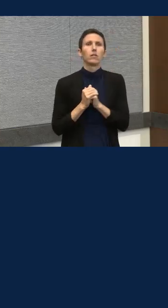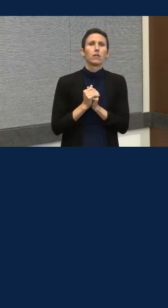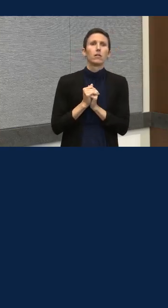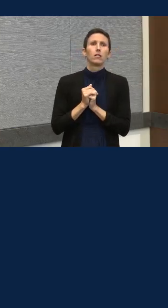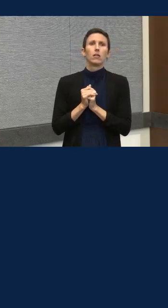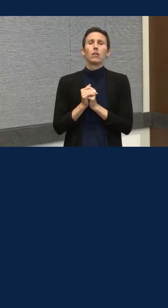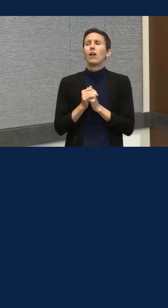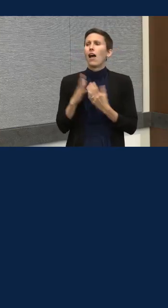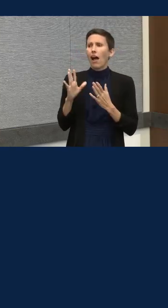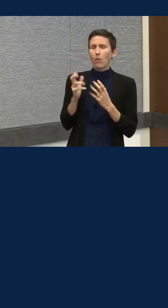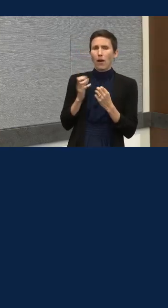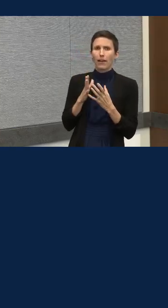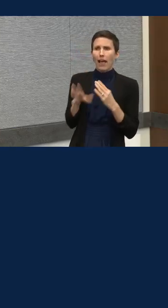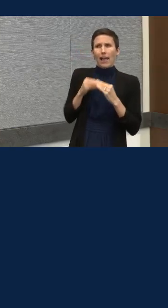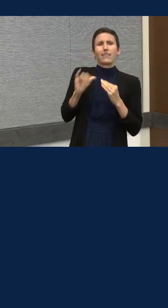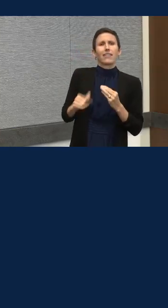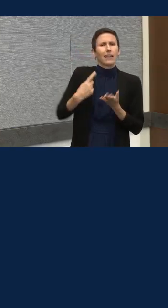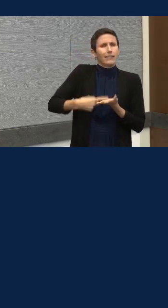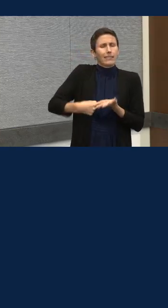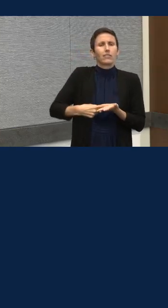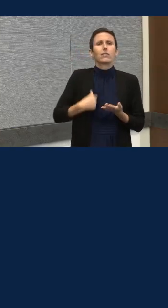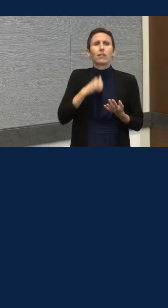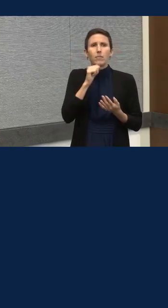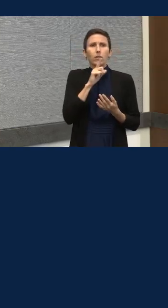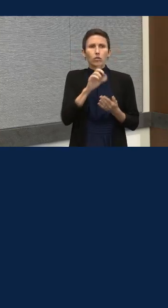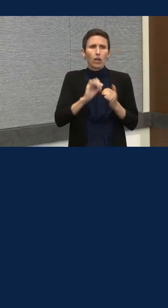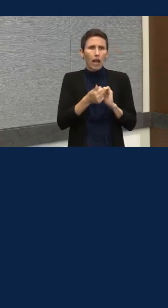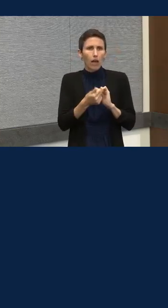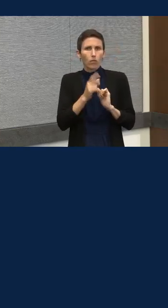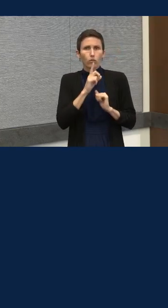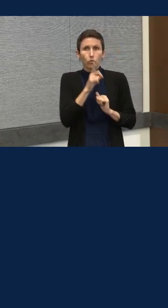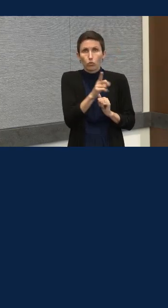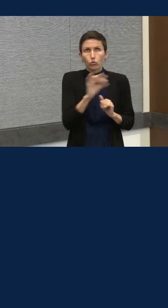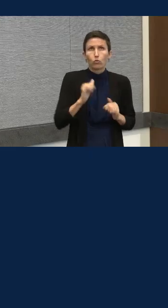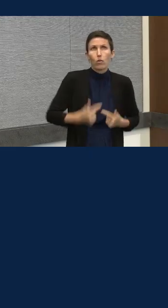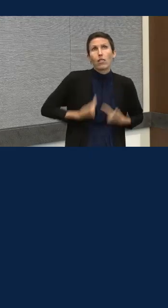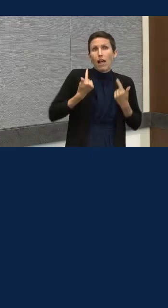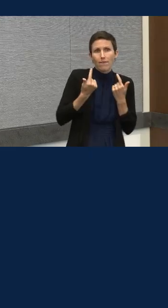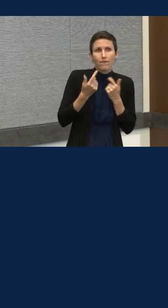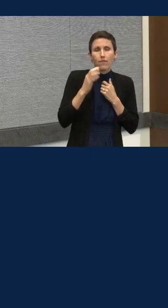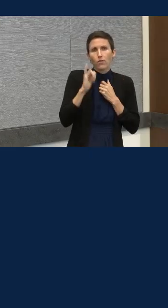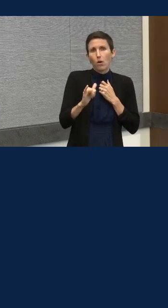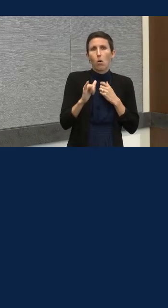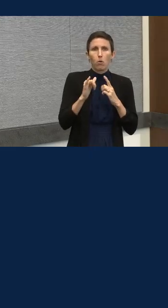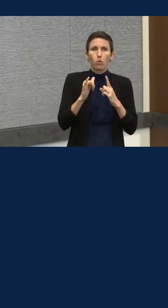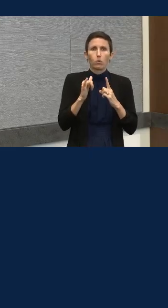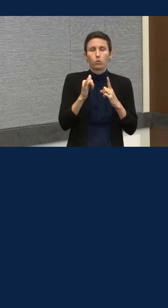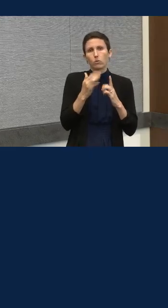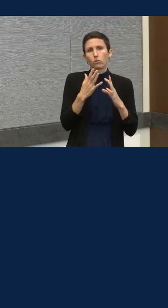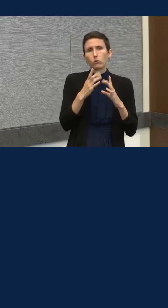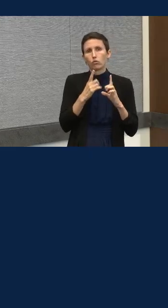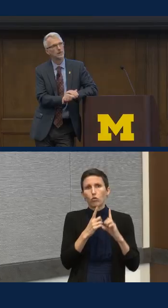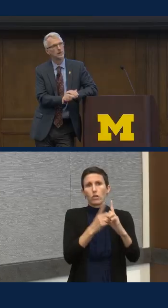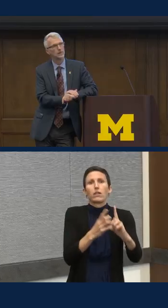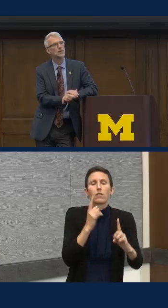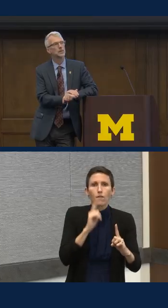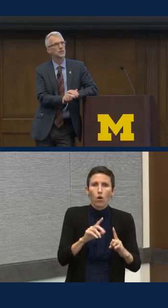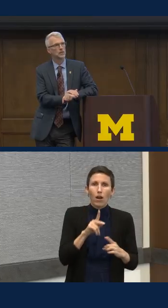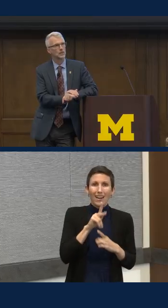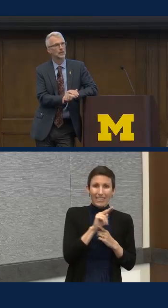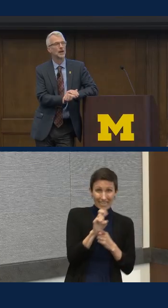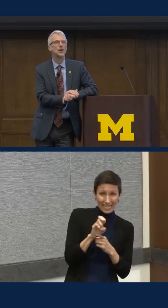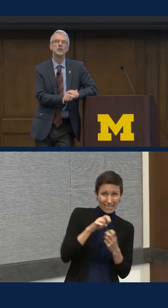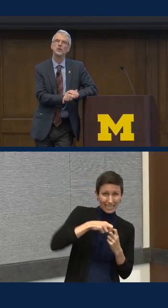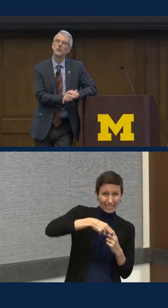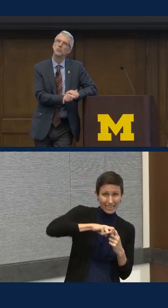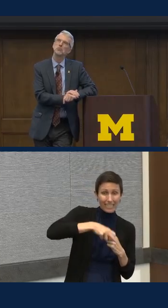on that discussion. So I don't know how true to life those trajectories you showed for knees and brains